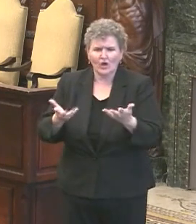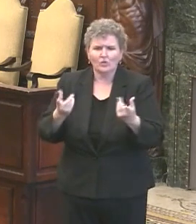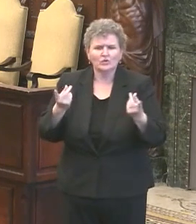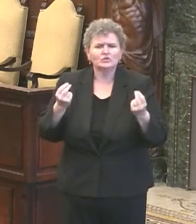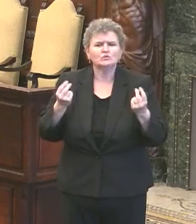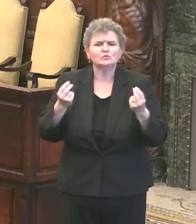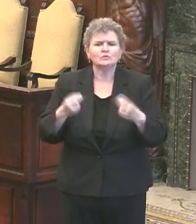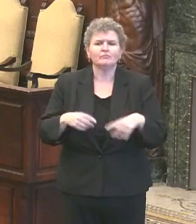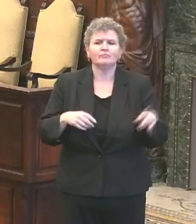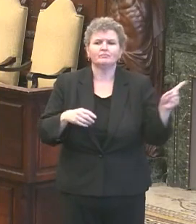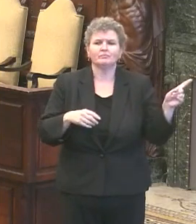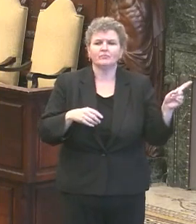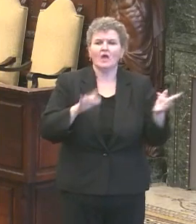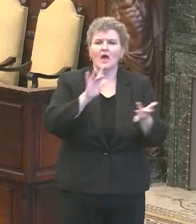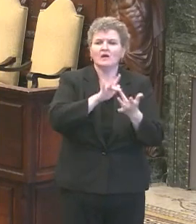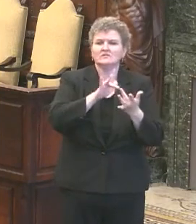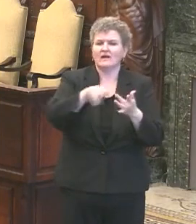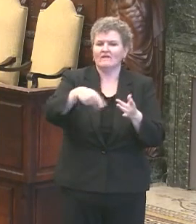either to